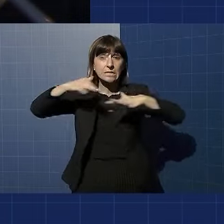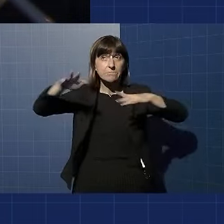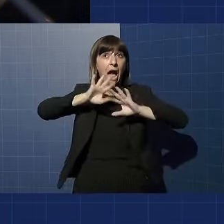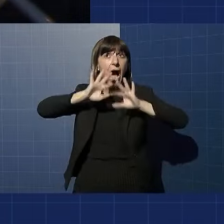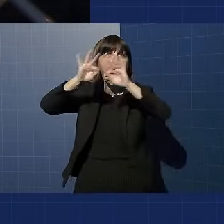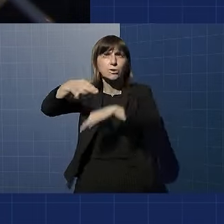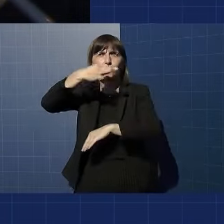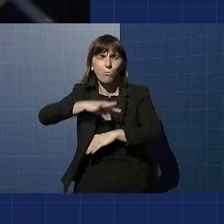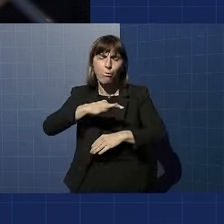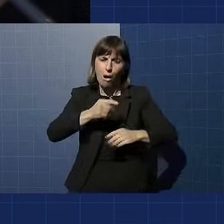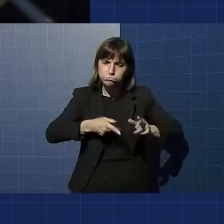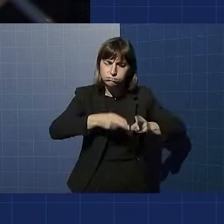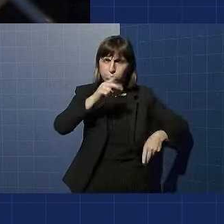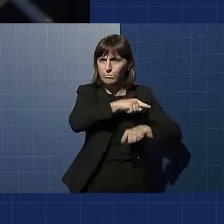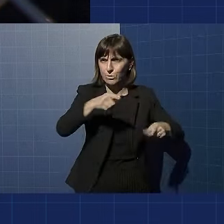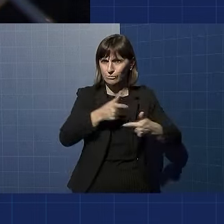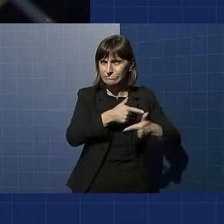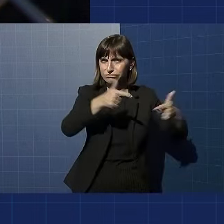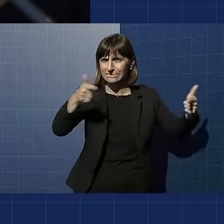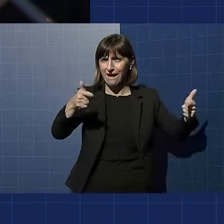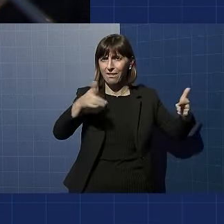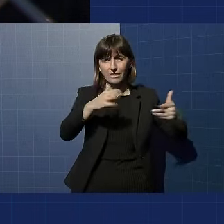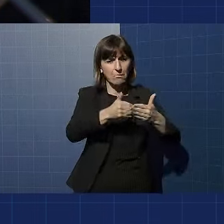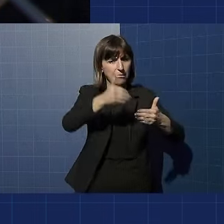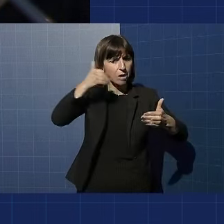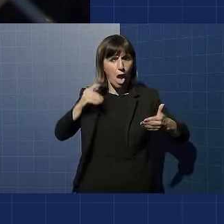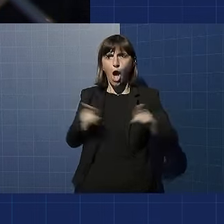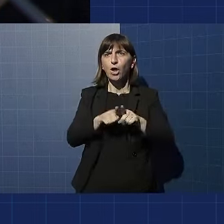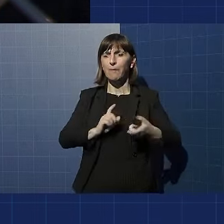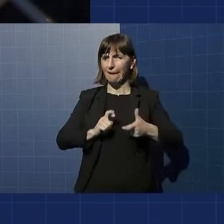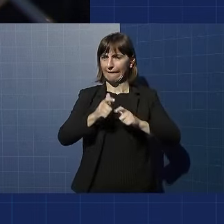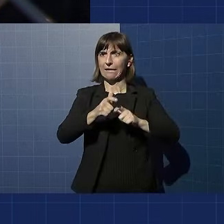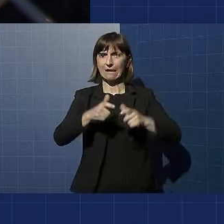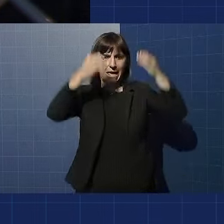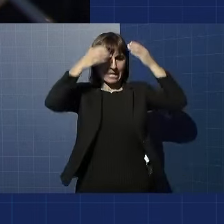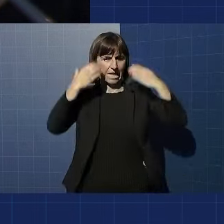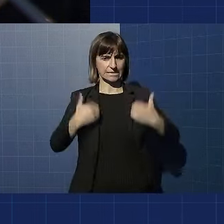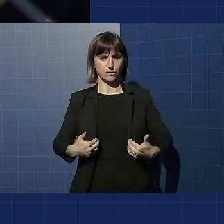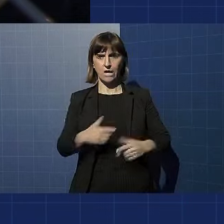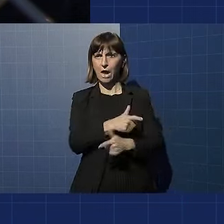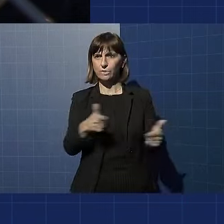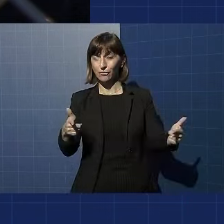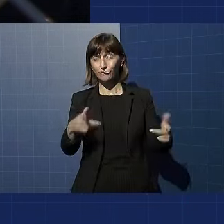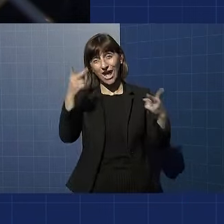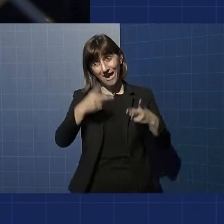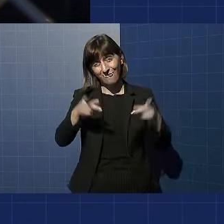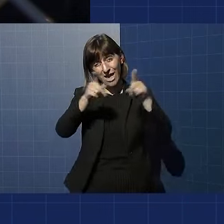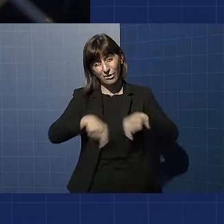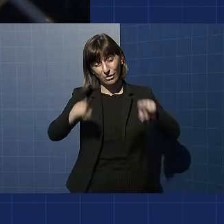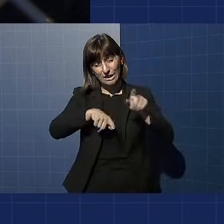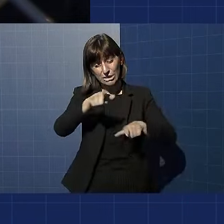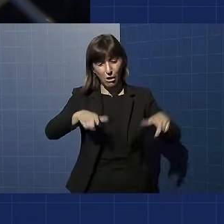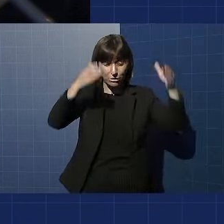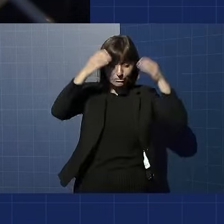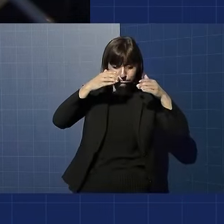fighter jet pilots or engineers or scientists. So we see that there is much more diversity. When you ask from the